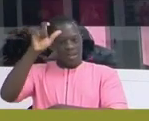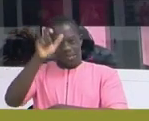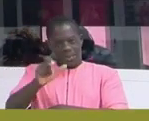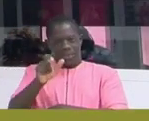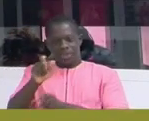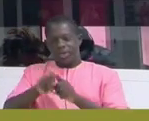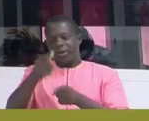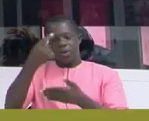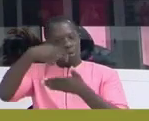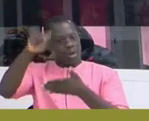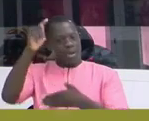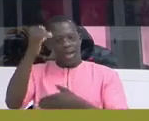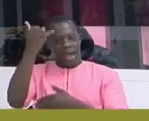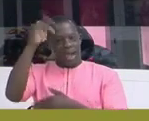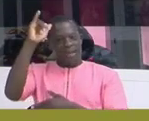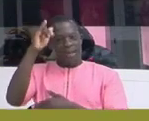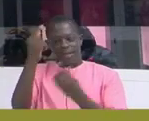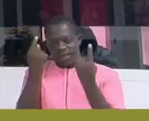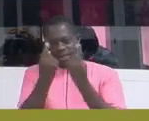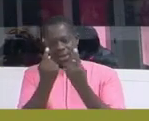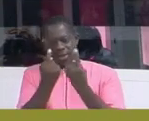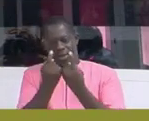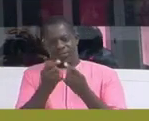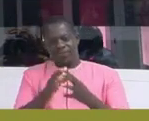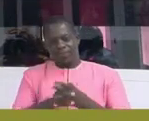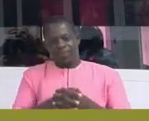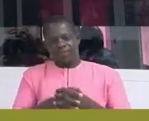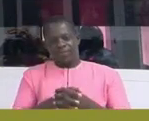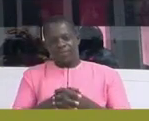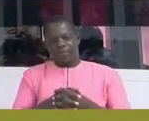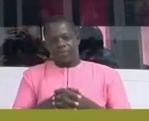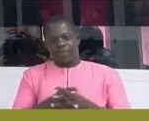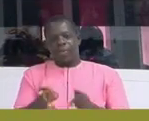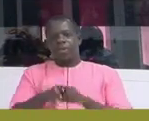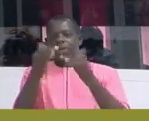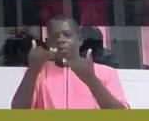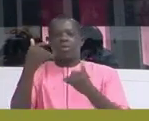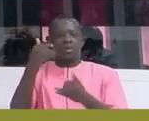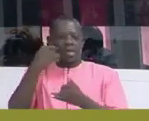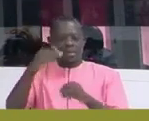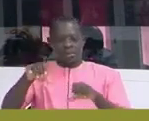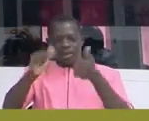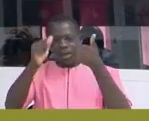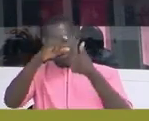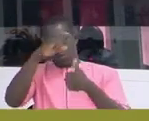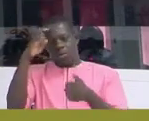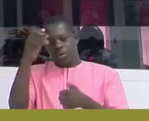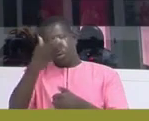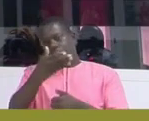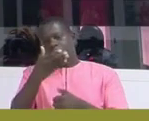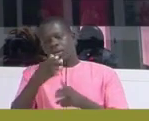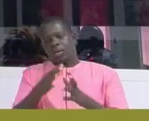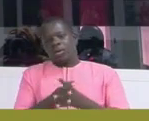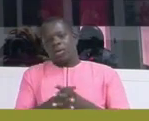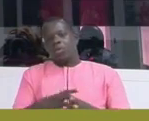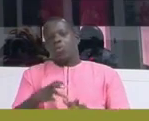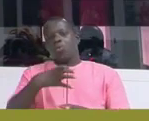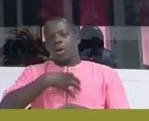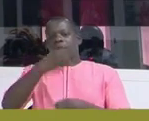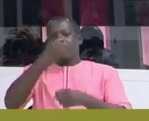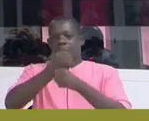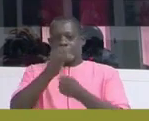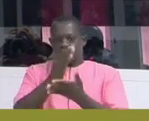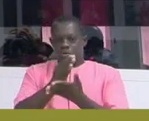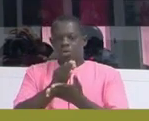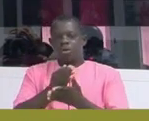to said to me my elder that is a correct idea. the day that we started